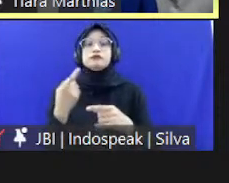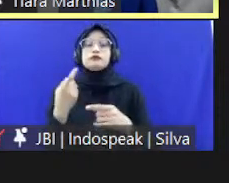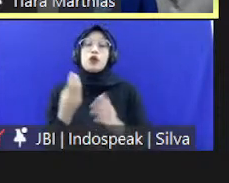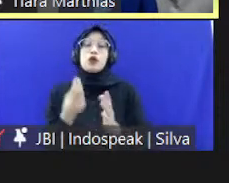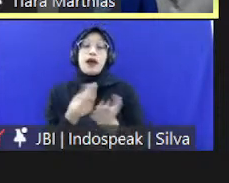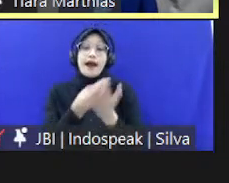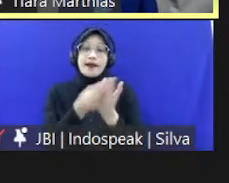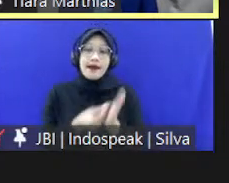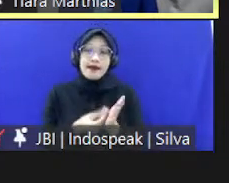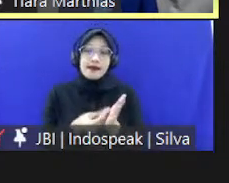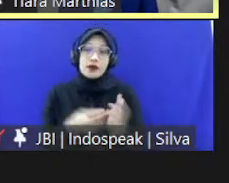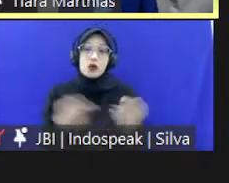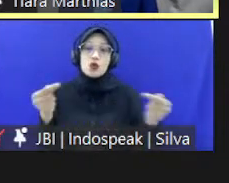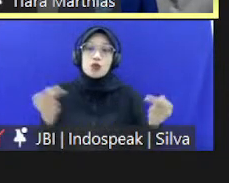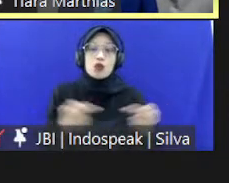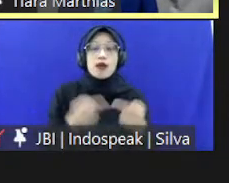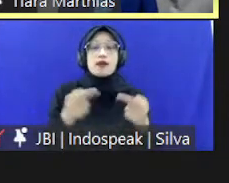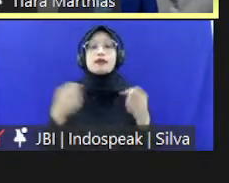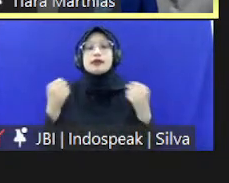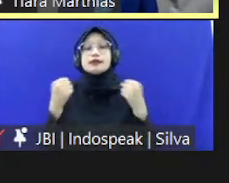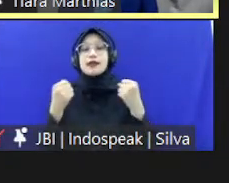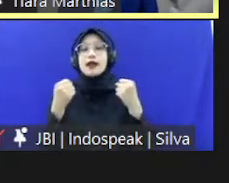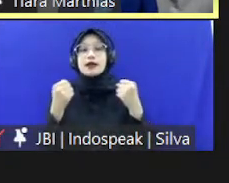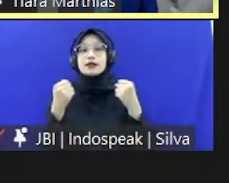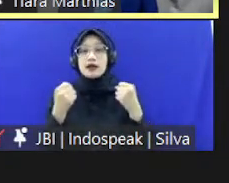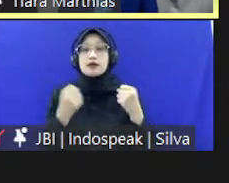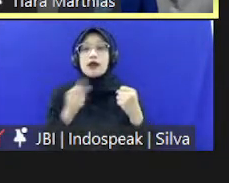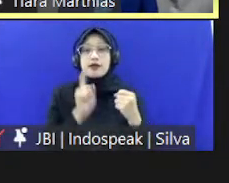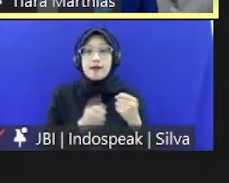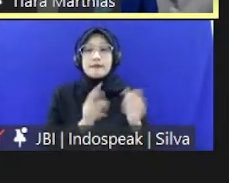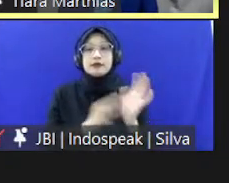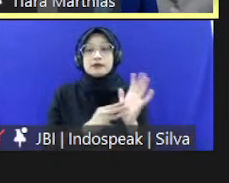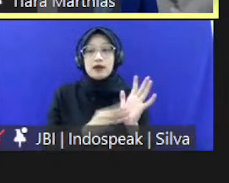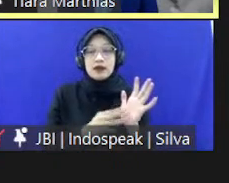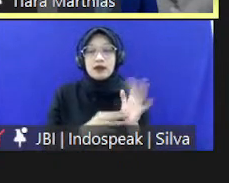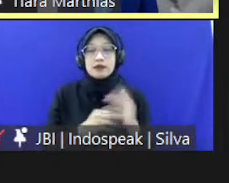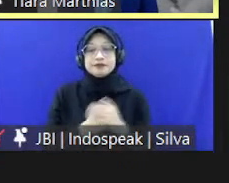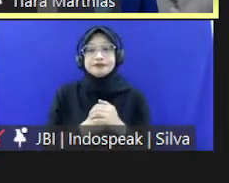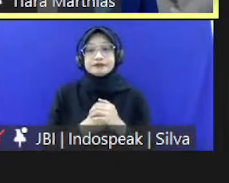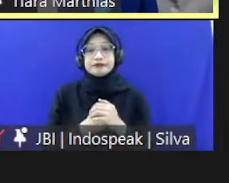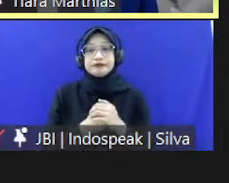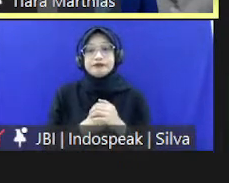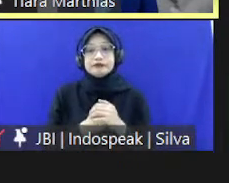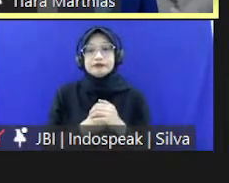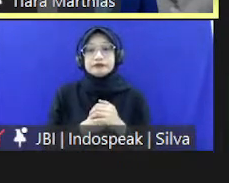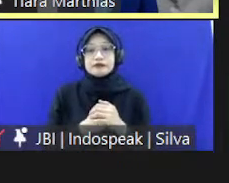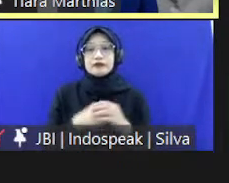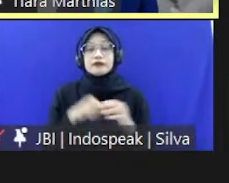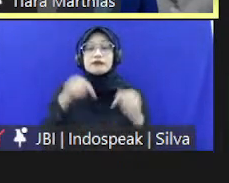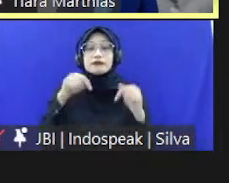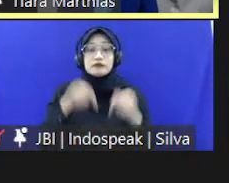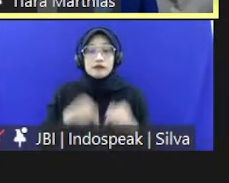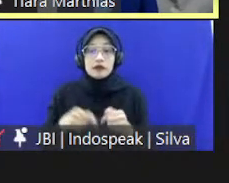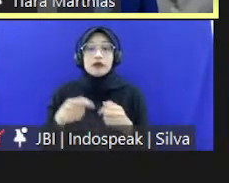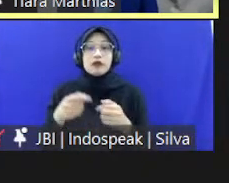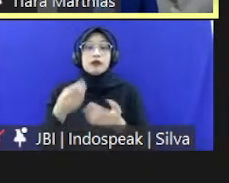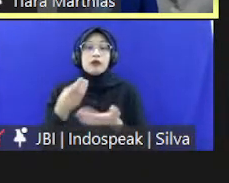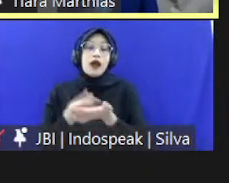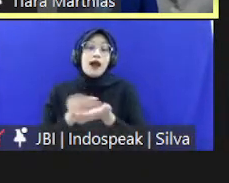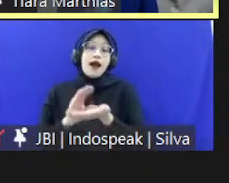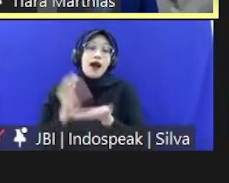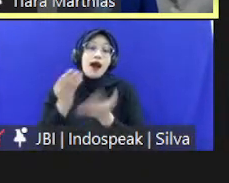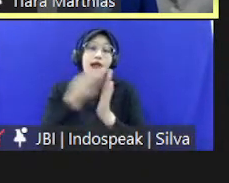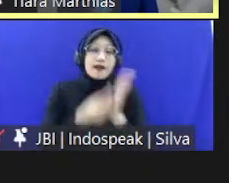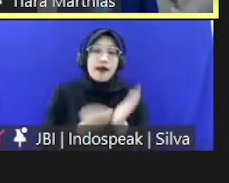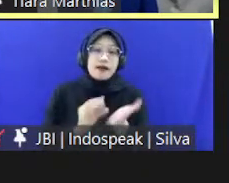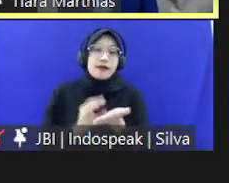Laksono mentioned the first day, we have one of the lowest health expenditure on health. We spend